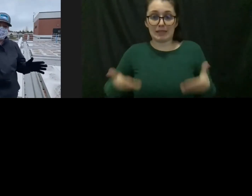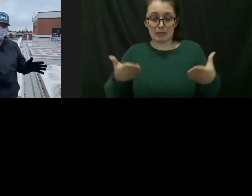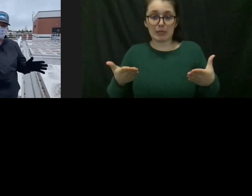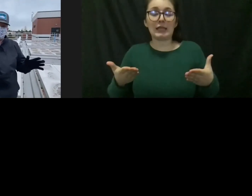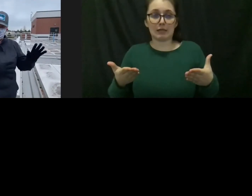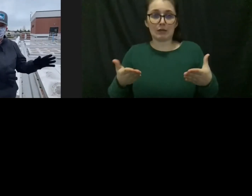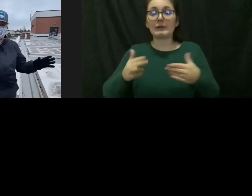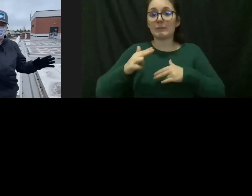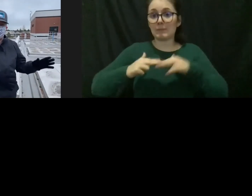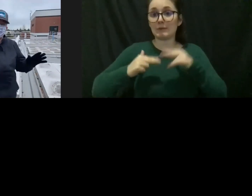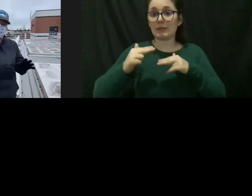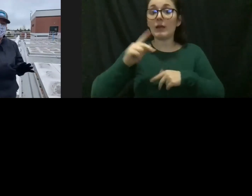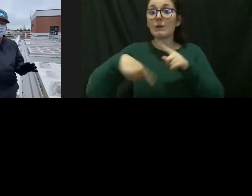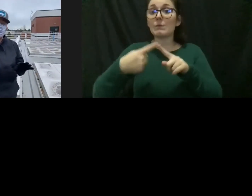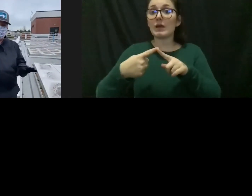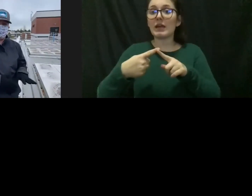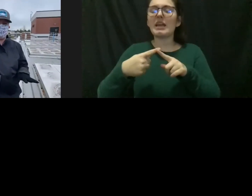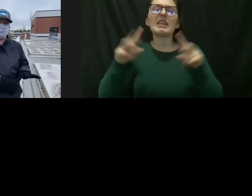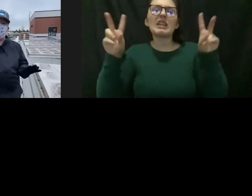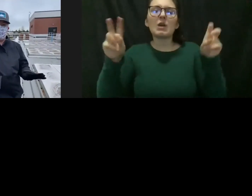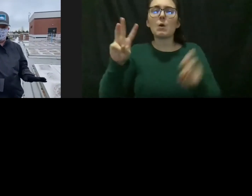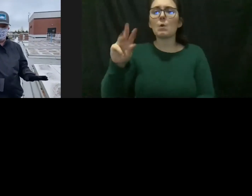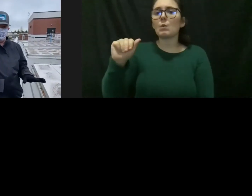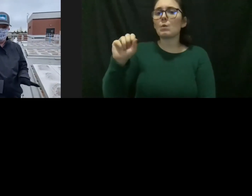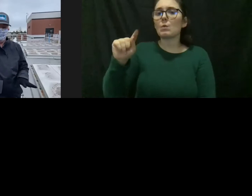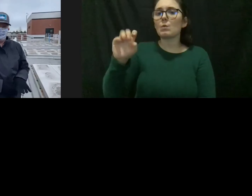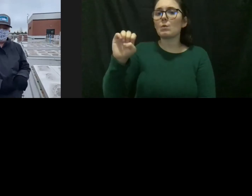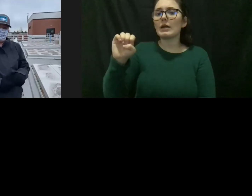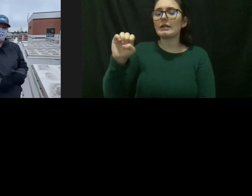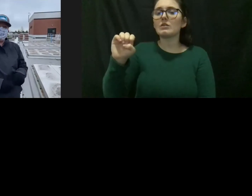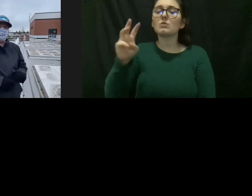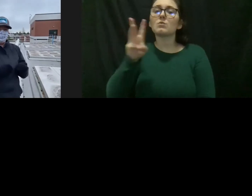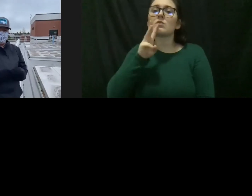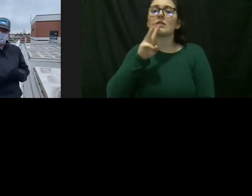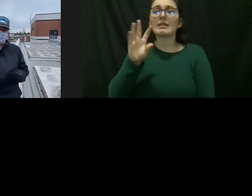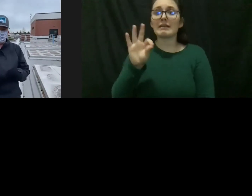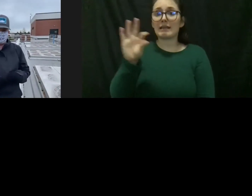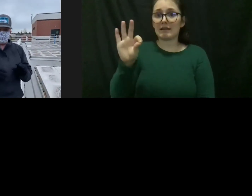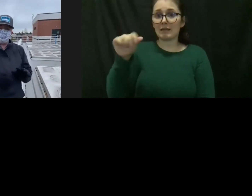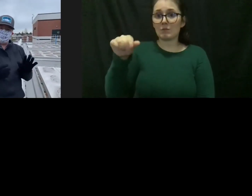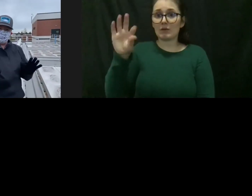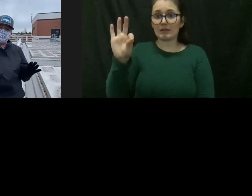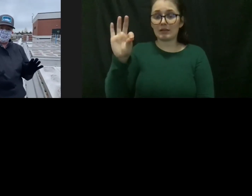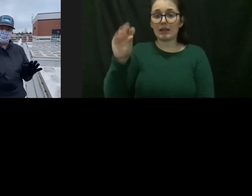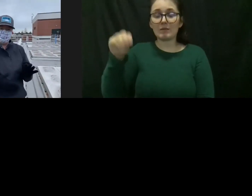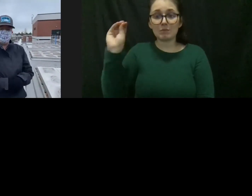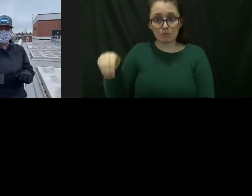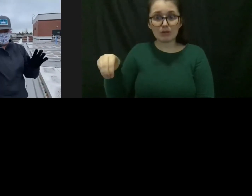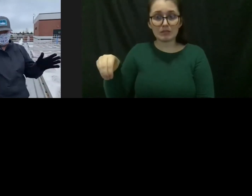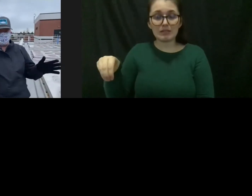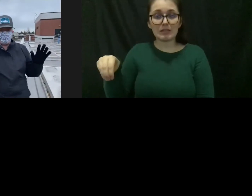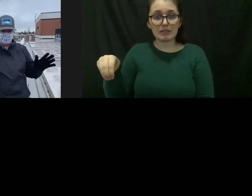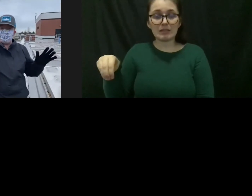water comes in, the wastewater, it's 99.9% water, but there is that 0.01% that's pollutants, and